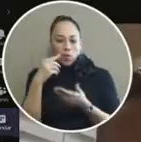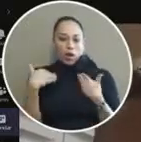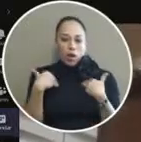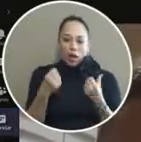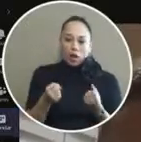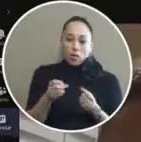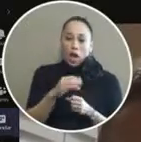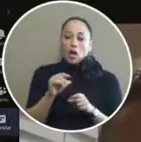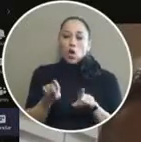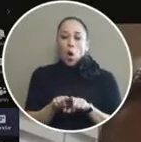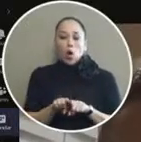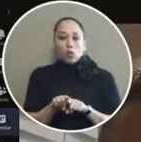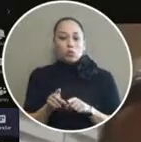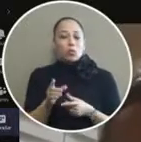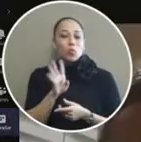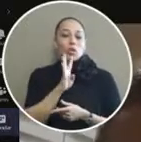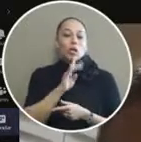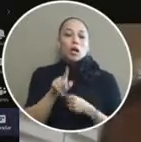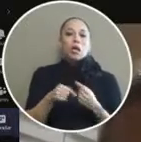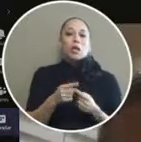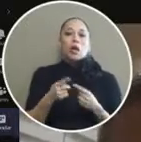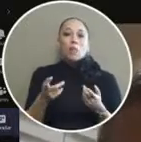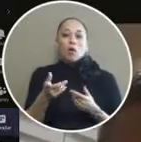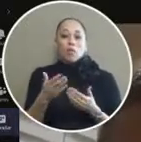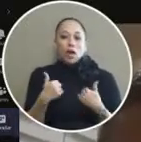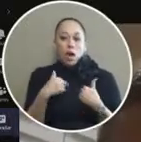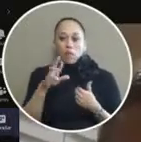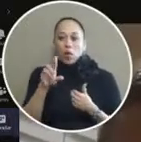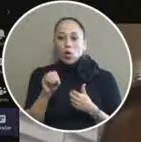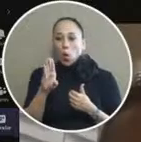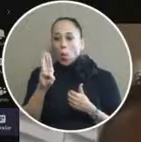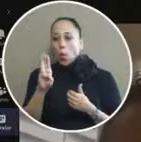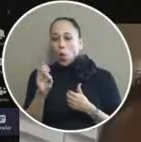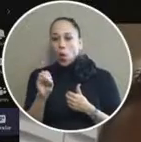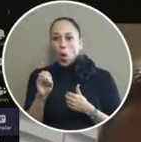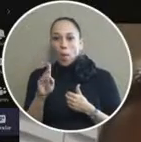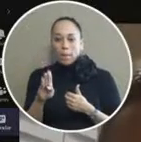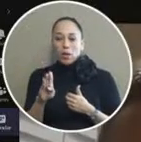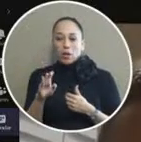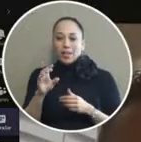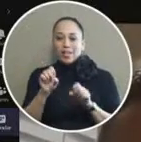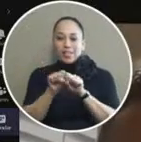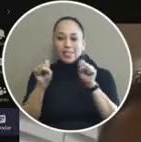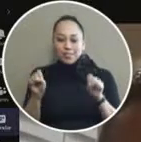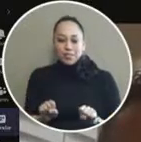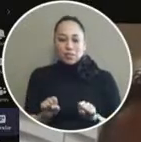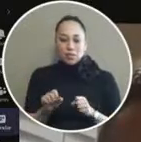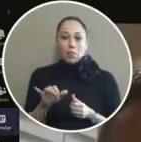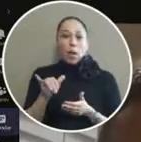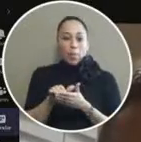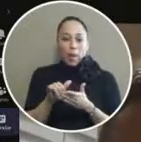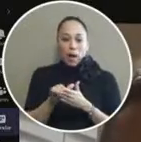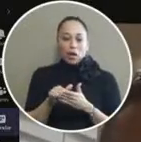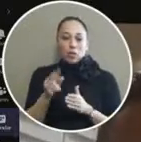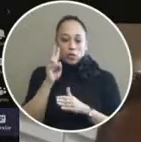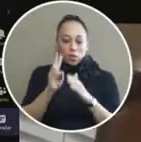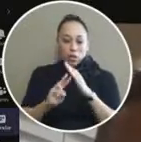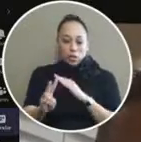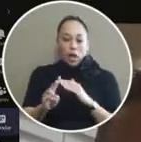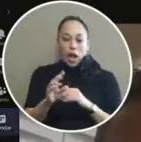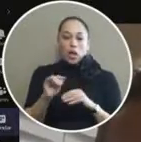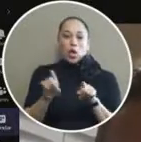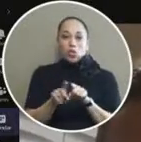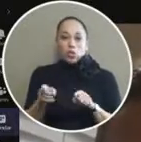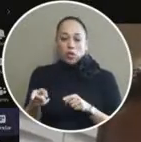authority. What we also talk to them about is that they've got a robocall system. And that's the reason why we reached out and wanted them to have test sites as well. And